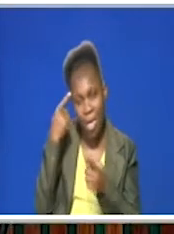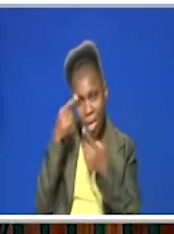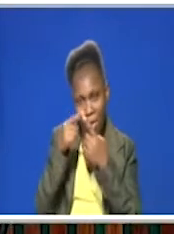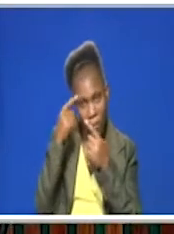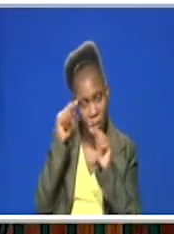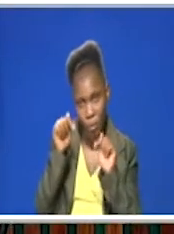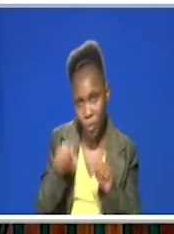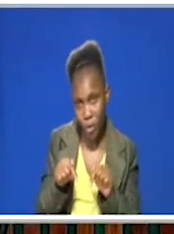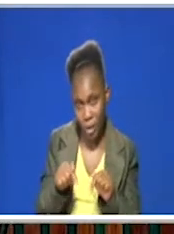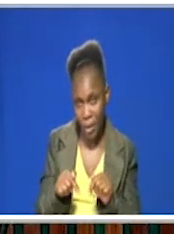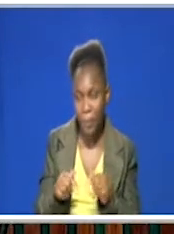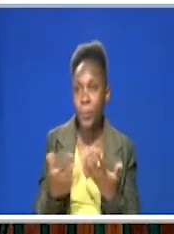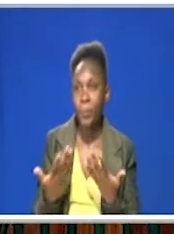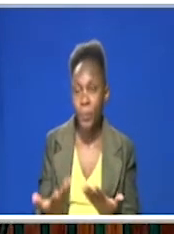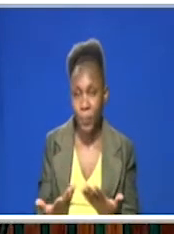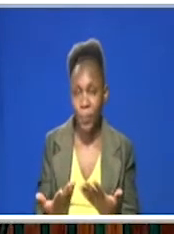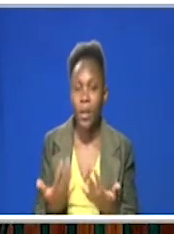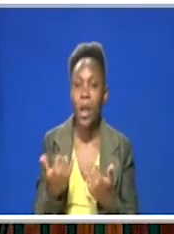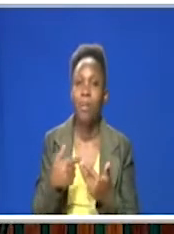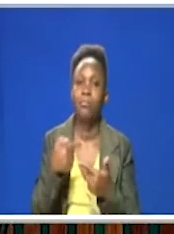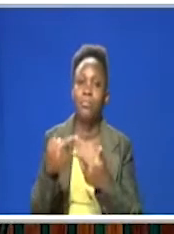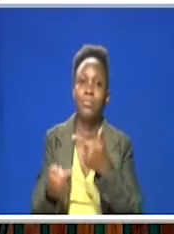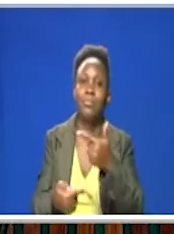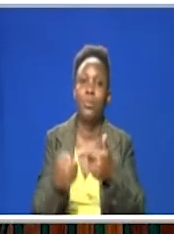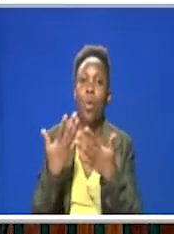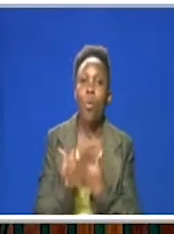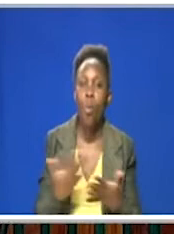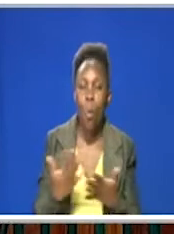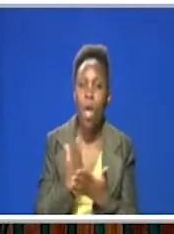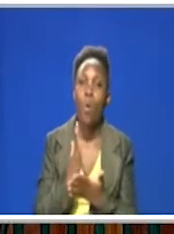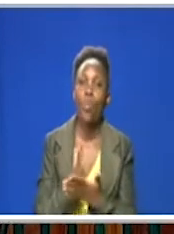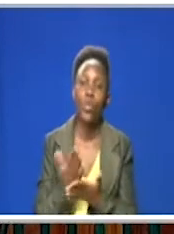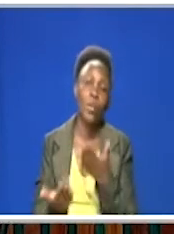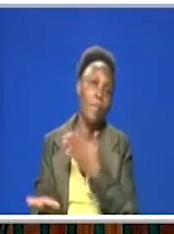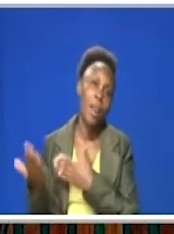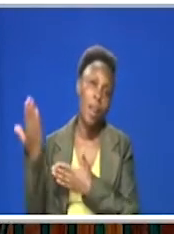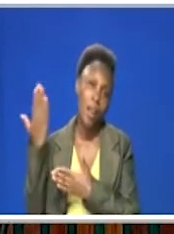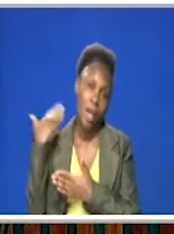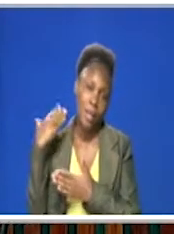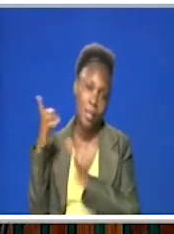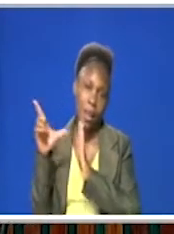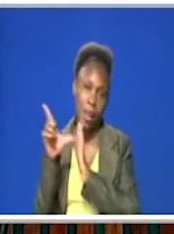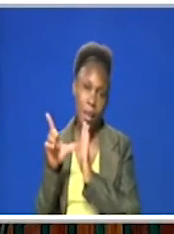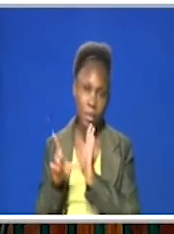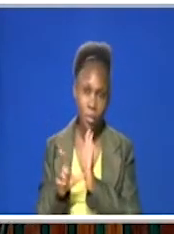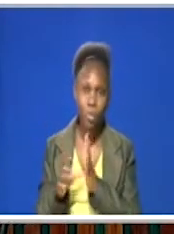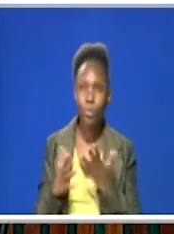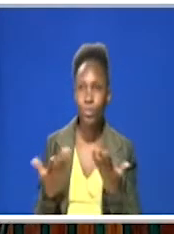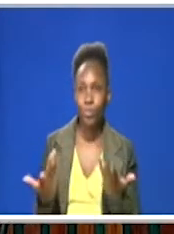we are picking from where we stopped last time. So